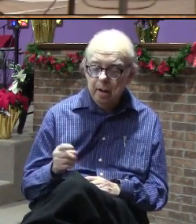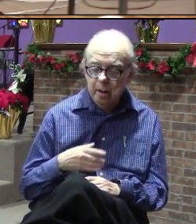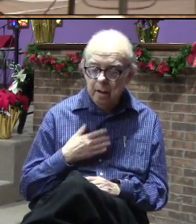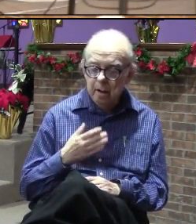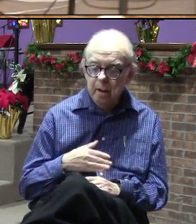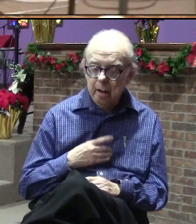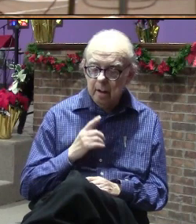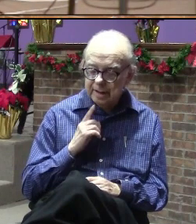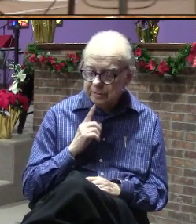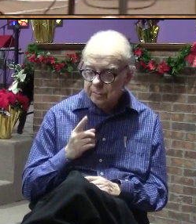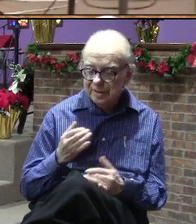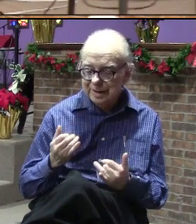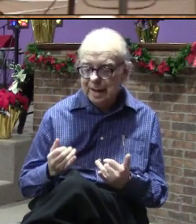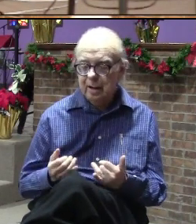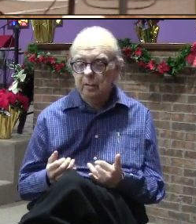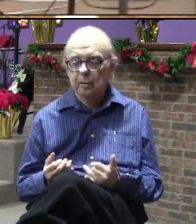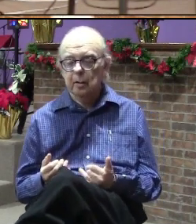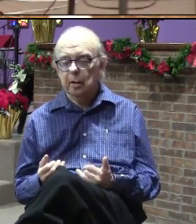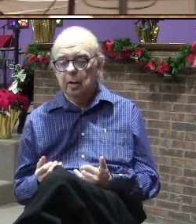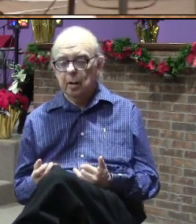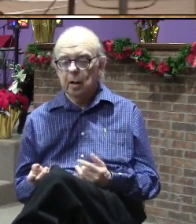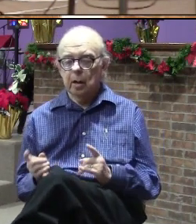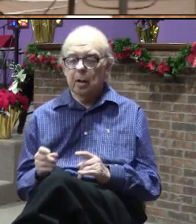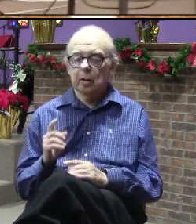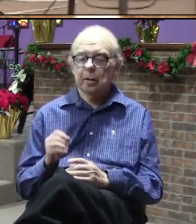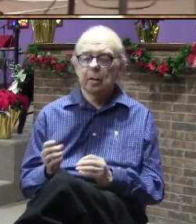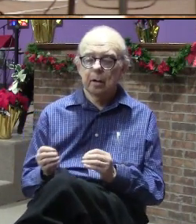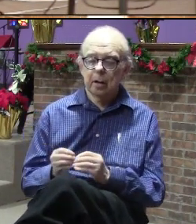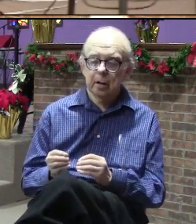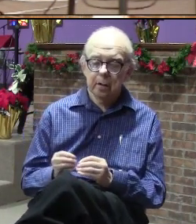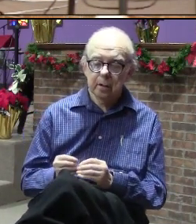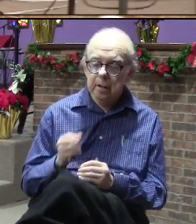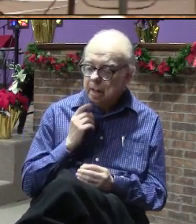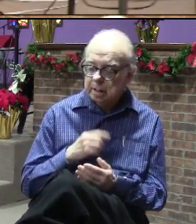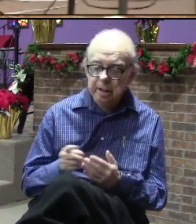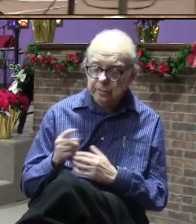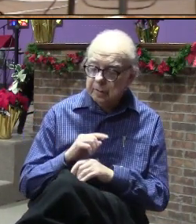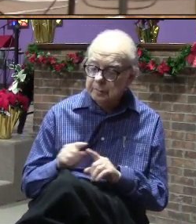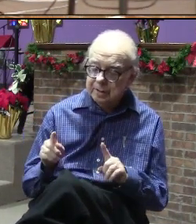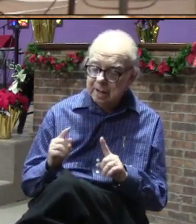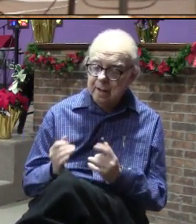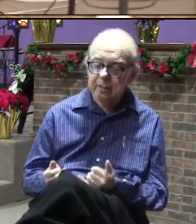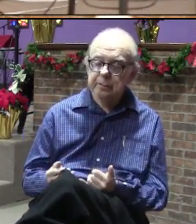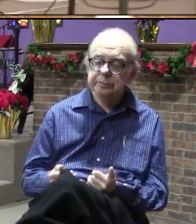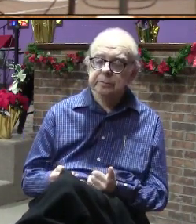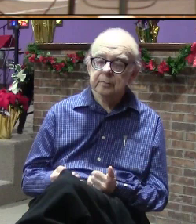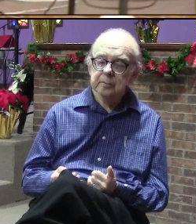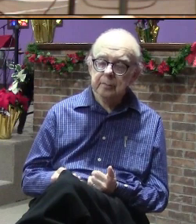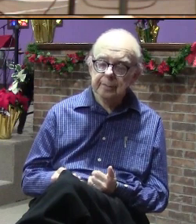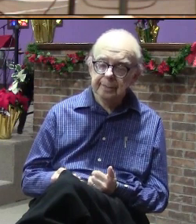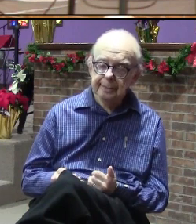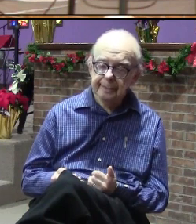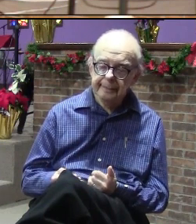the time for joy is now, when we need it the most. Not next week, but right now.